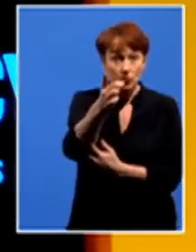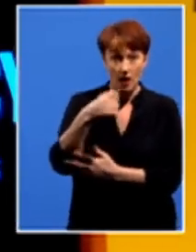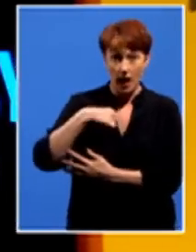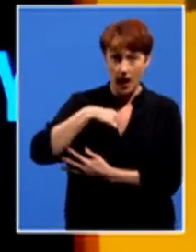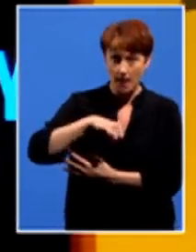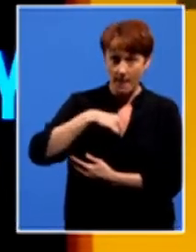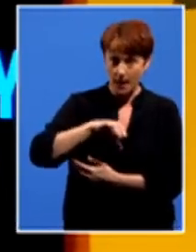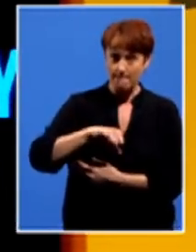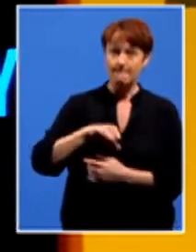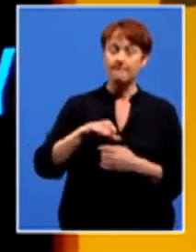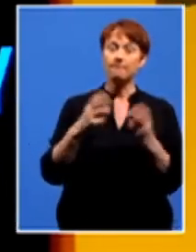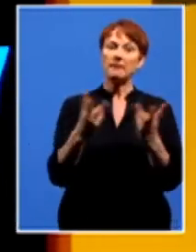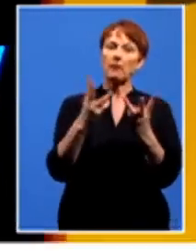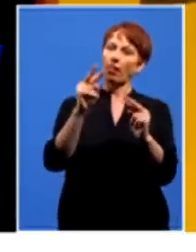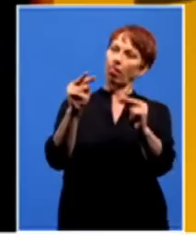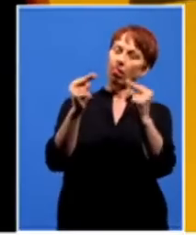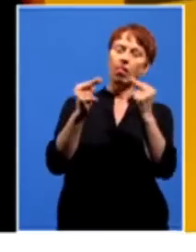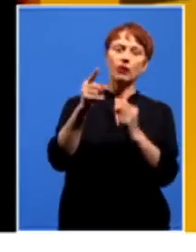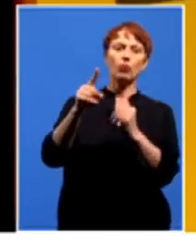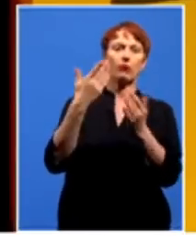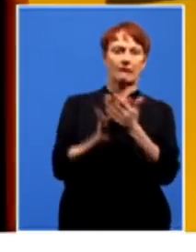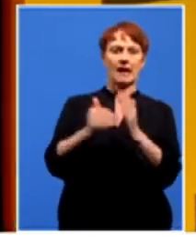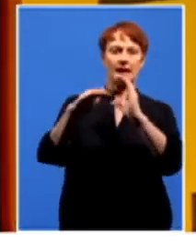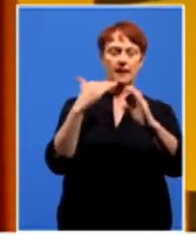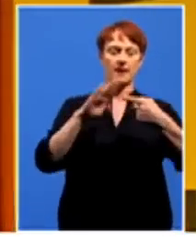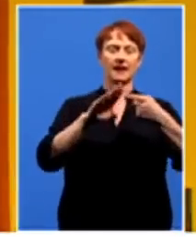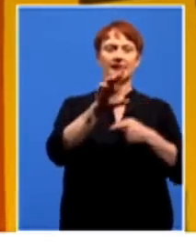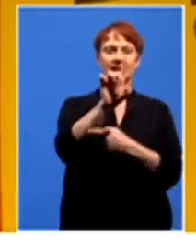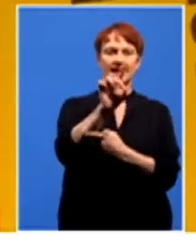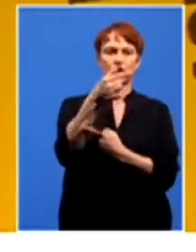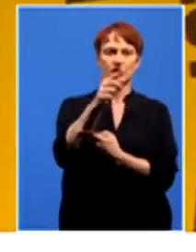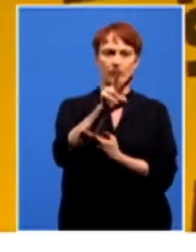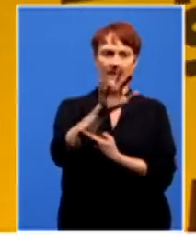People's View in our next show, you can send us an email to